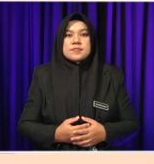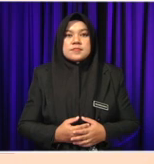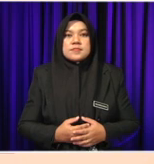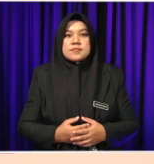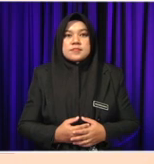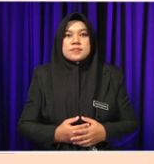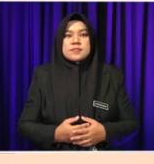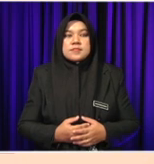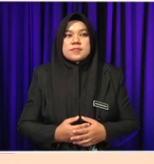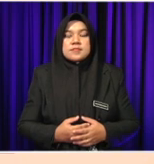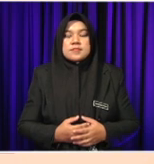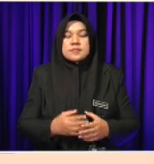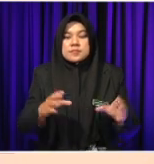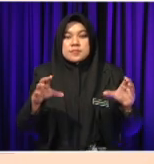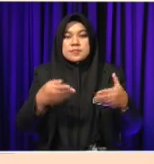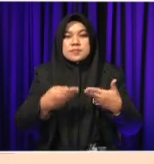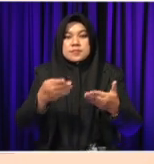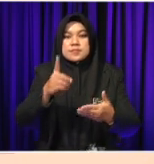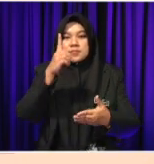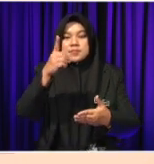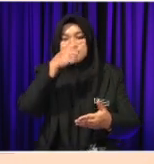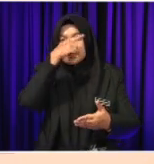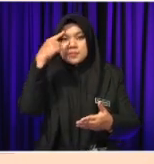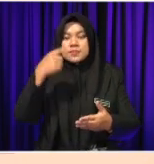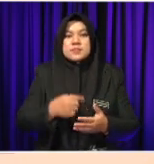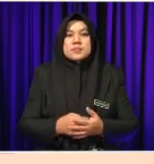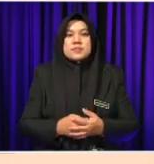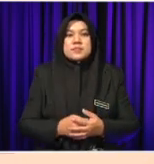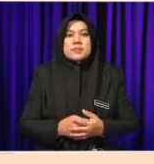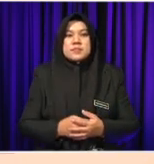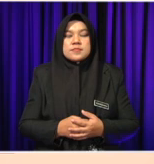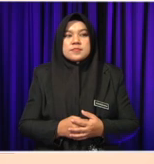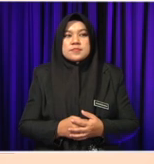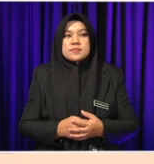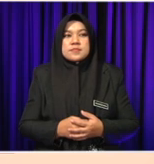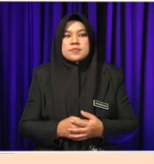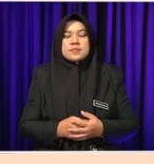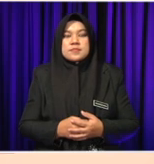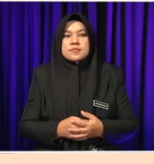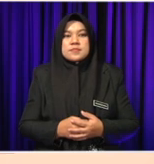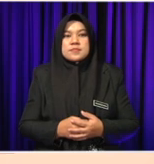Yes, Faris, give me one of a black color taken from the stanzas. Which stanza, Faris?